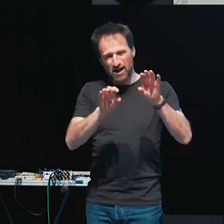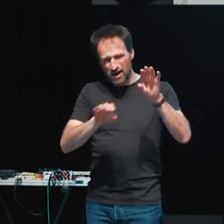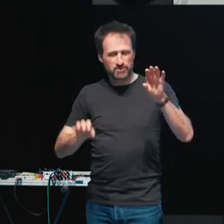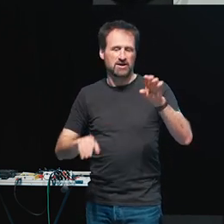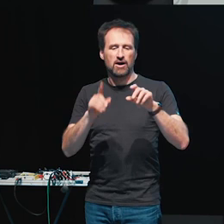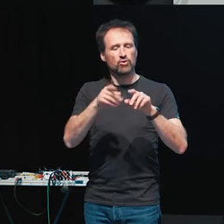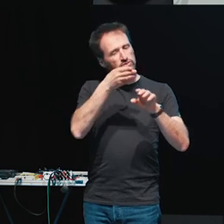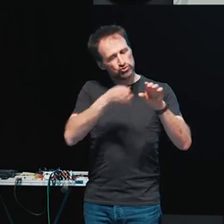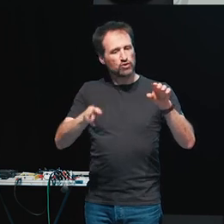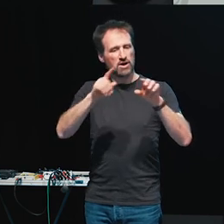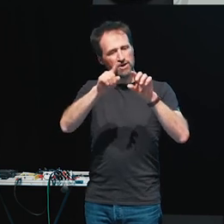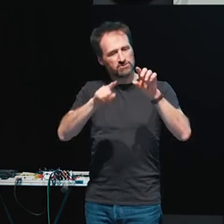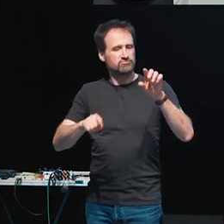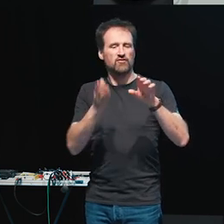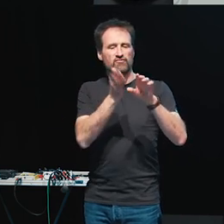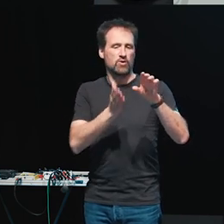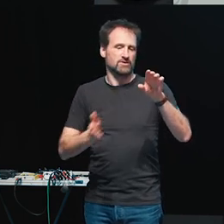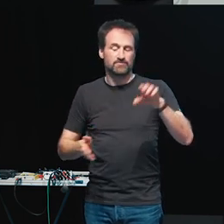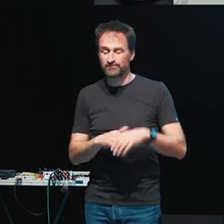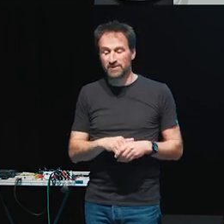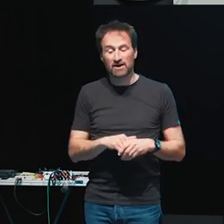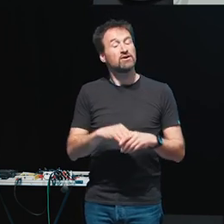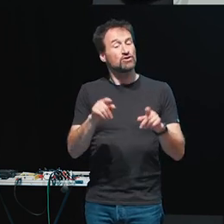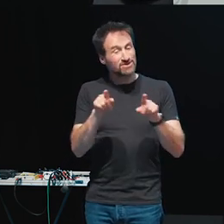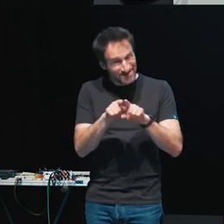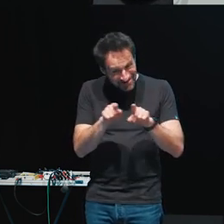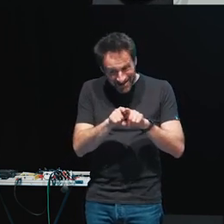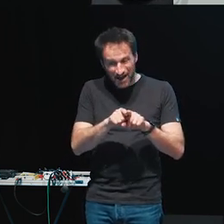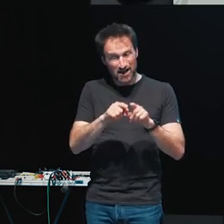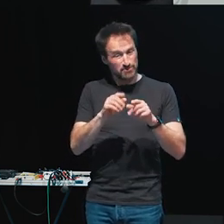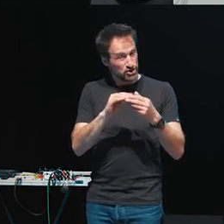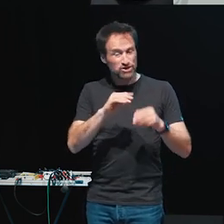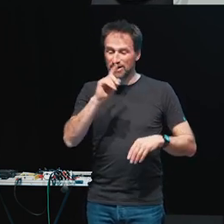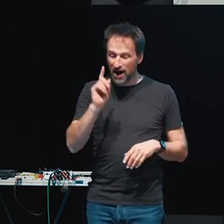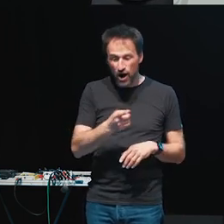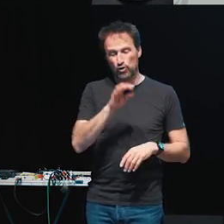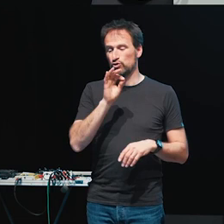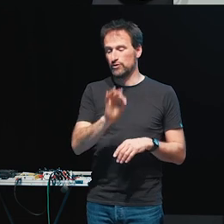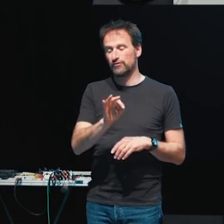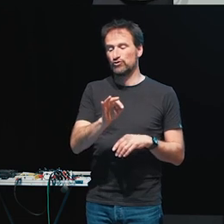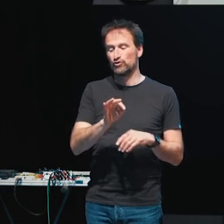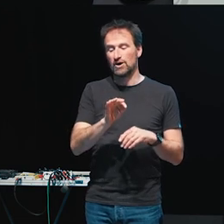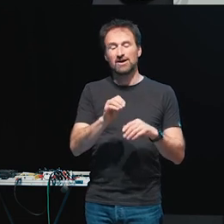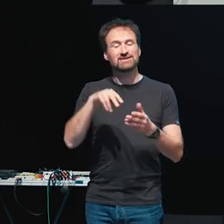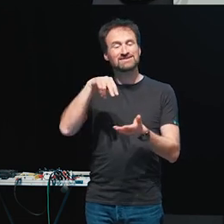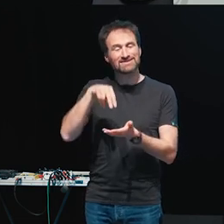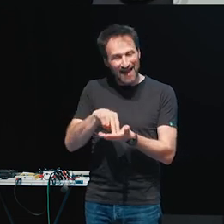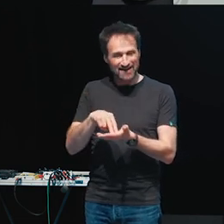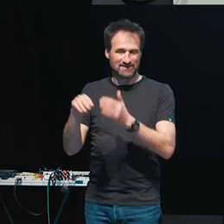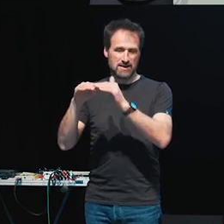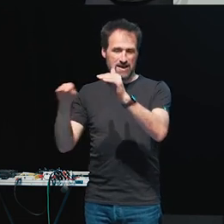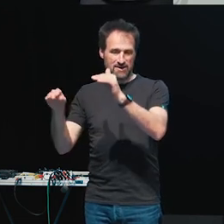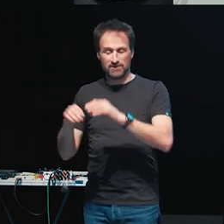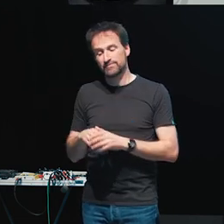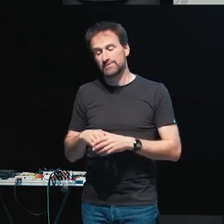Absolutely the same story is for the state layer. Only it's also going to be structured very, very hierarchically. Only in case